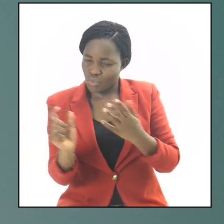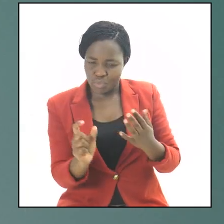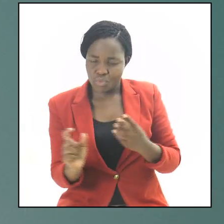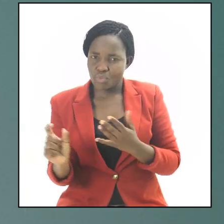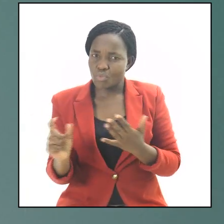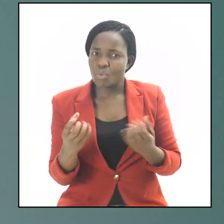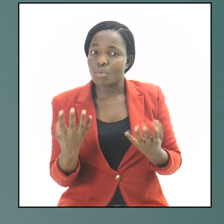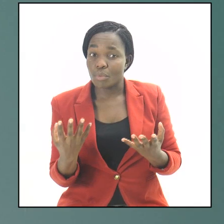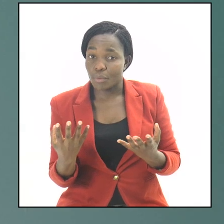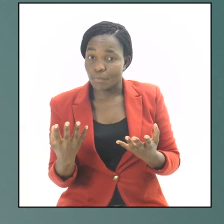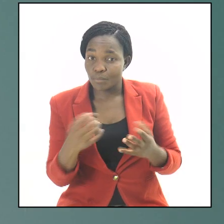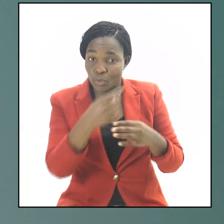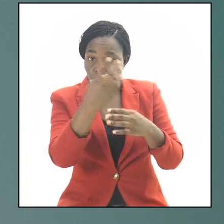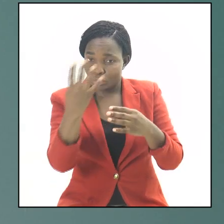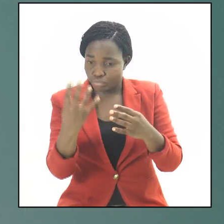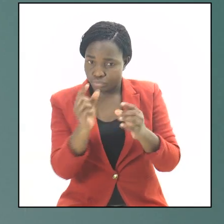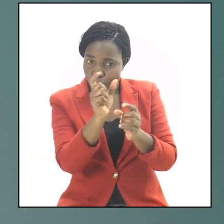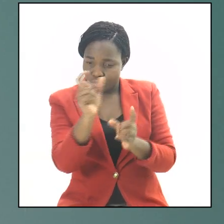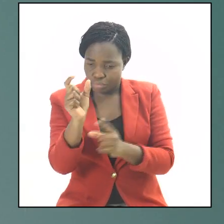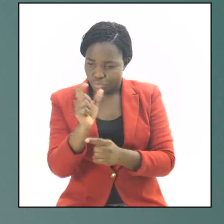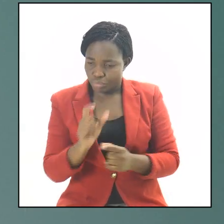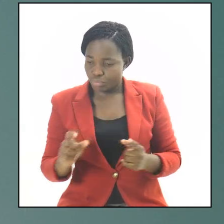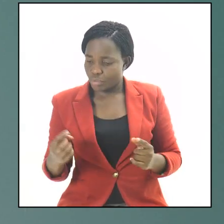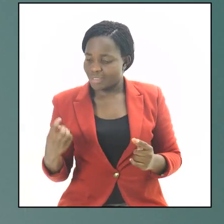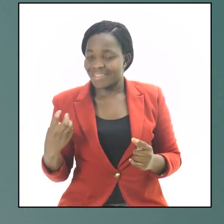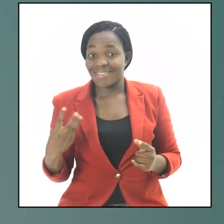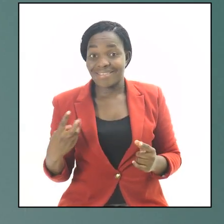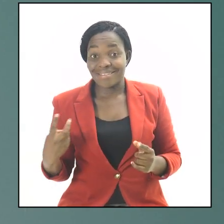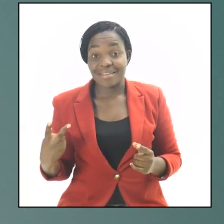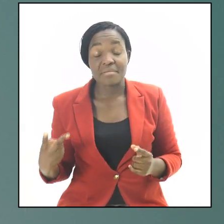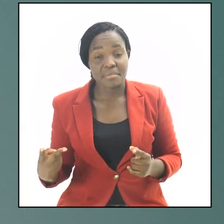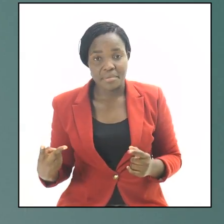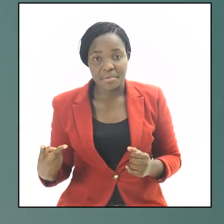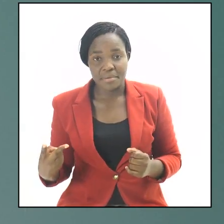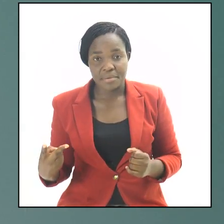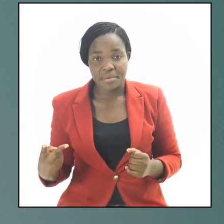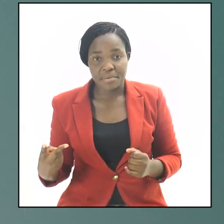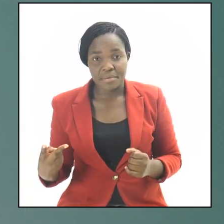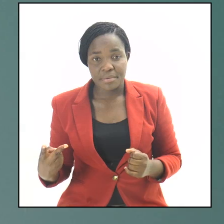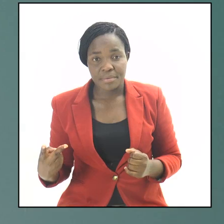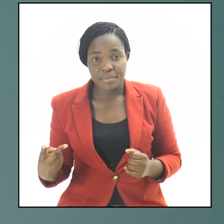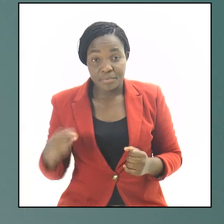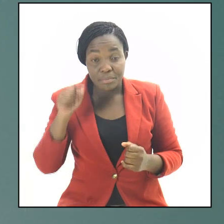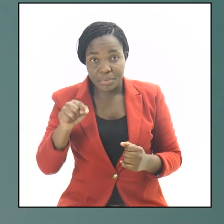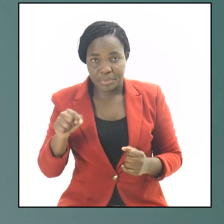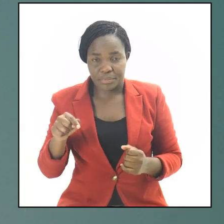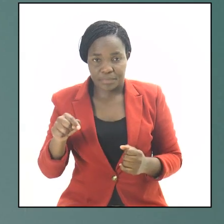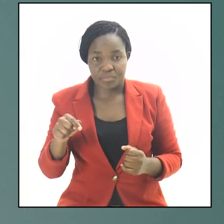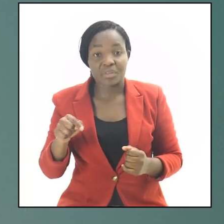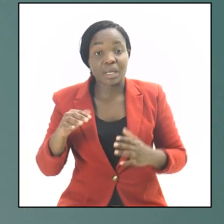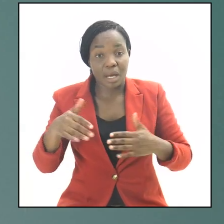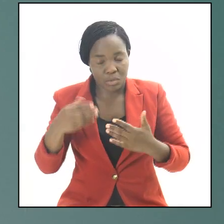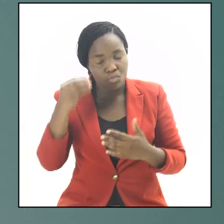us 32. This is actually how the definition of the area came